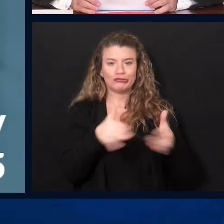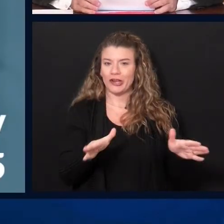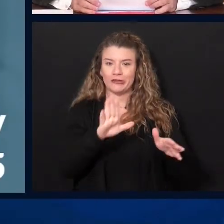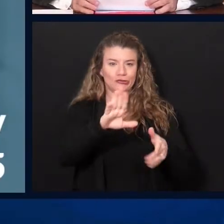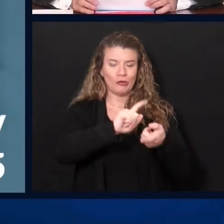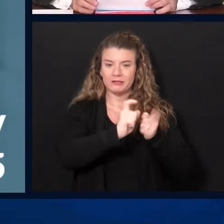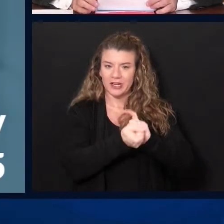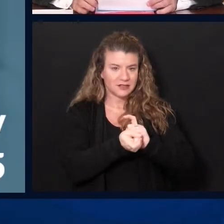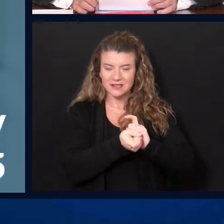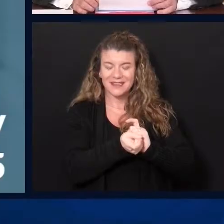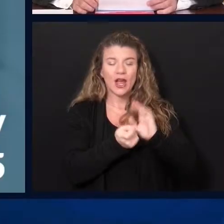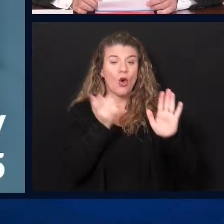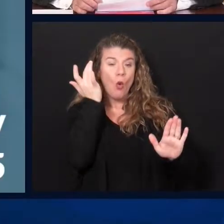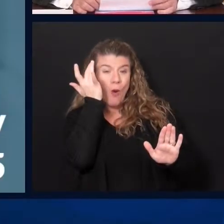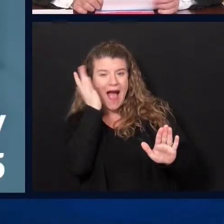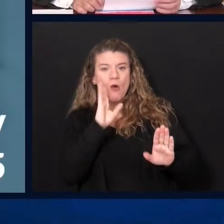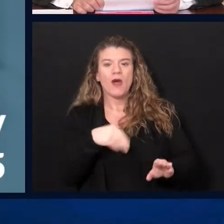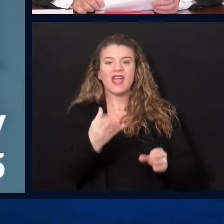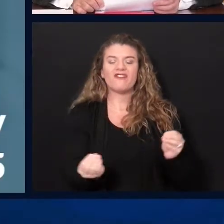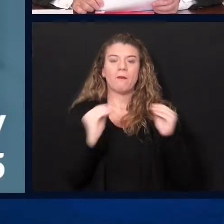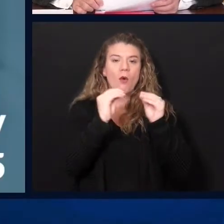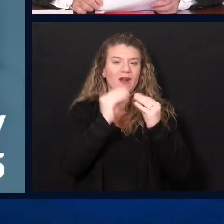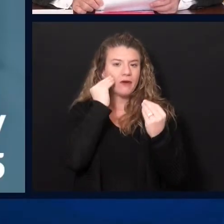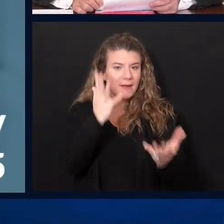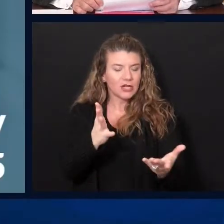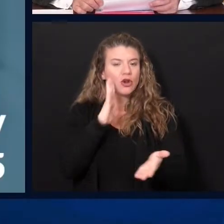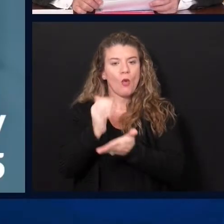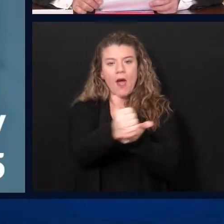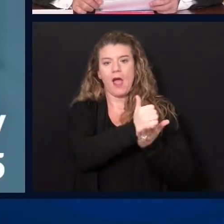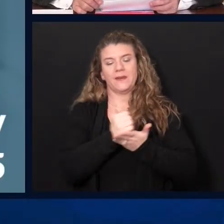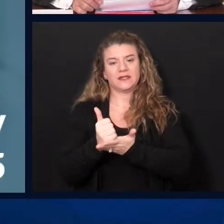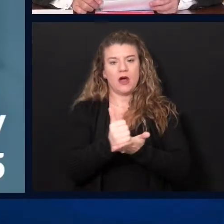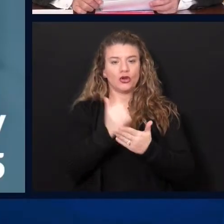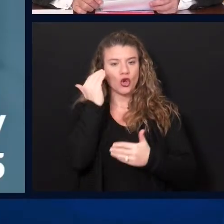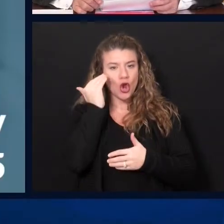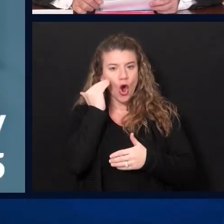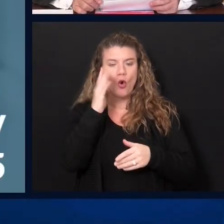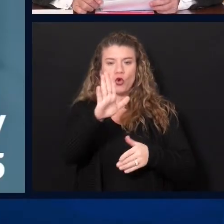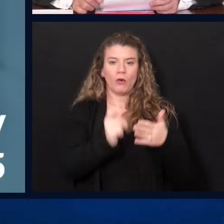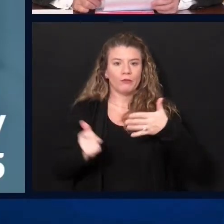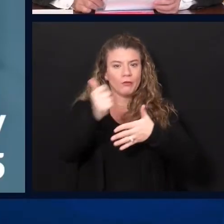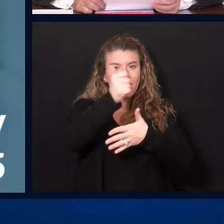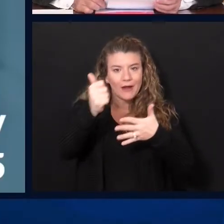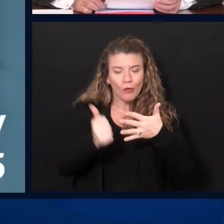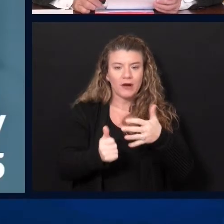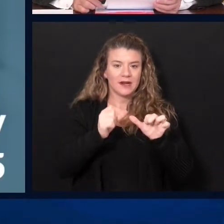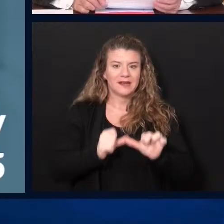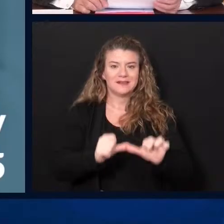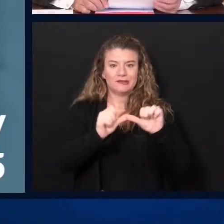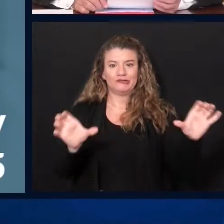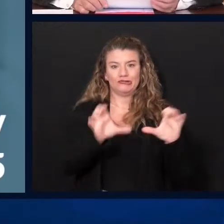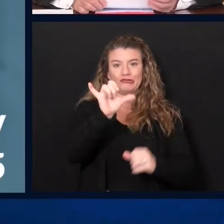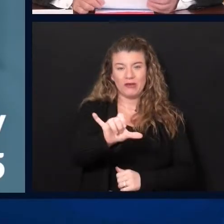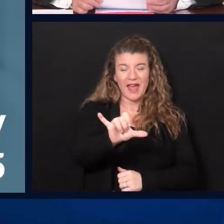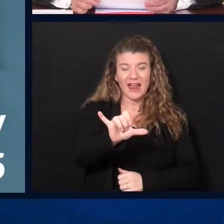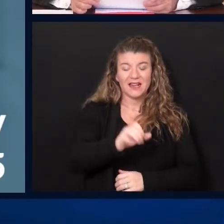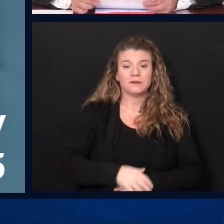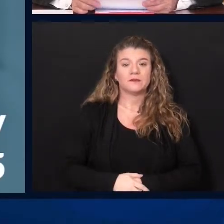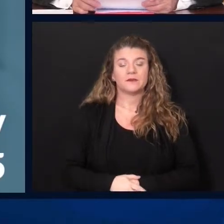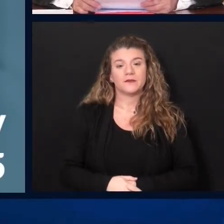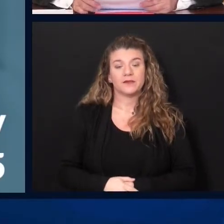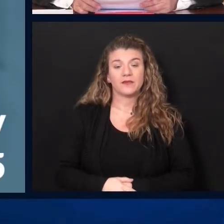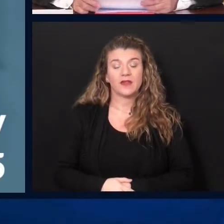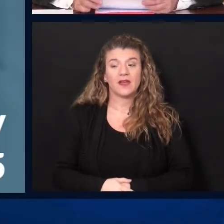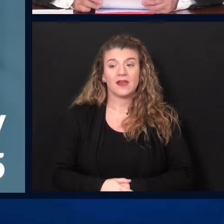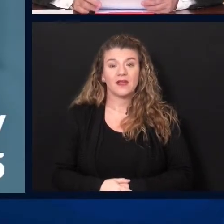help all of us, and please, please continue to stay on top of this. And if by chance